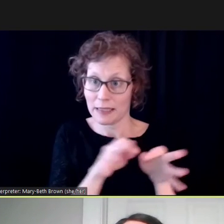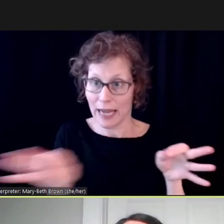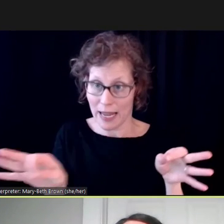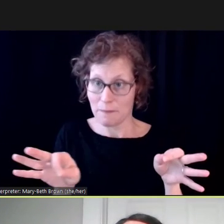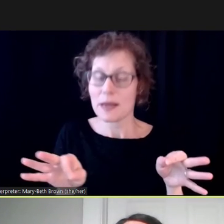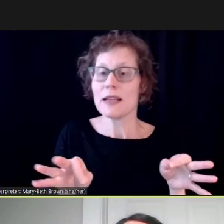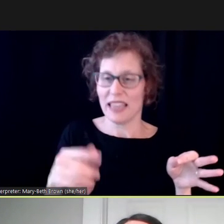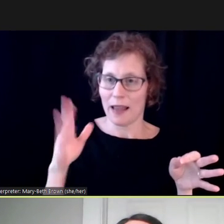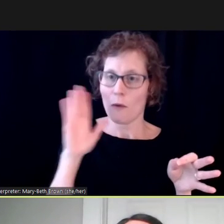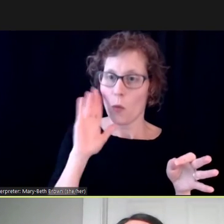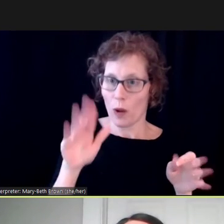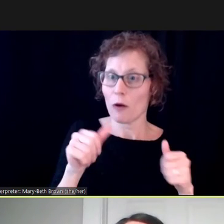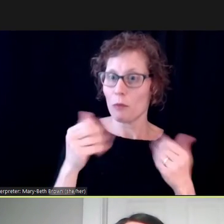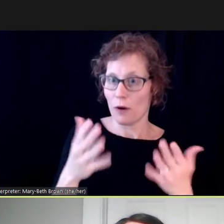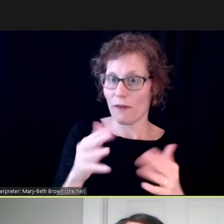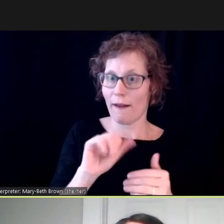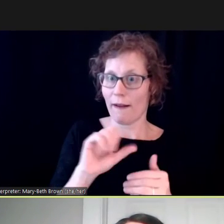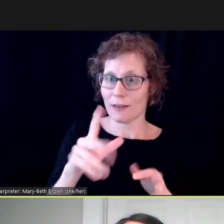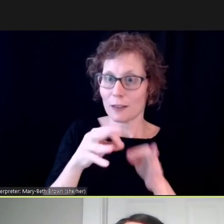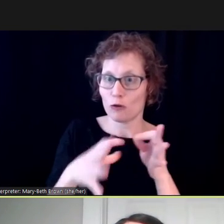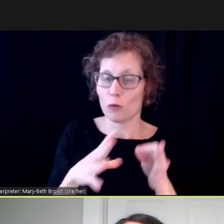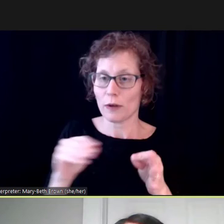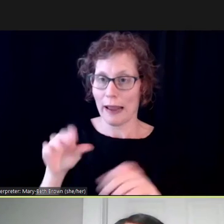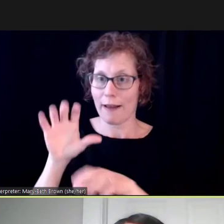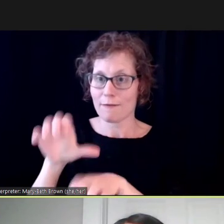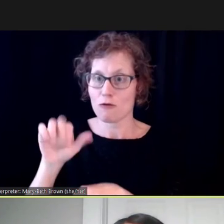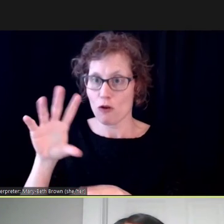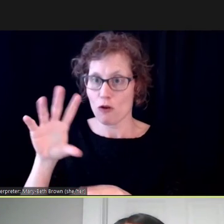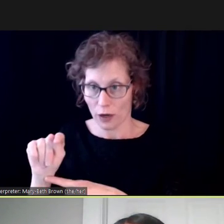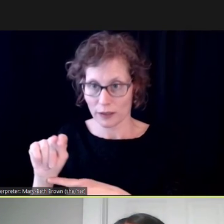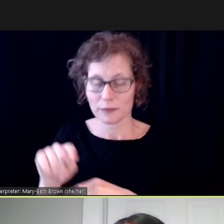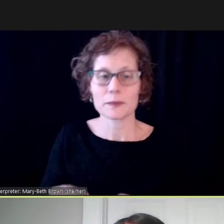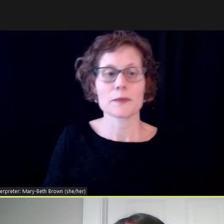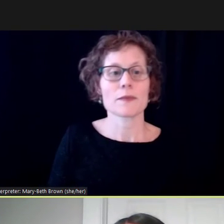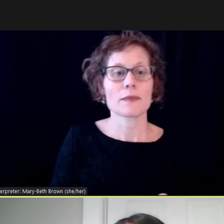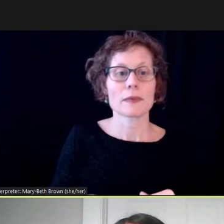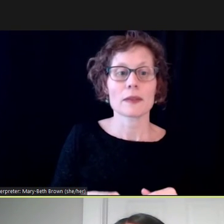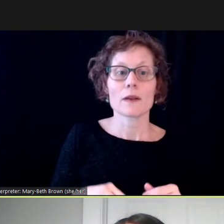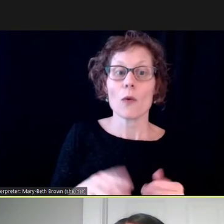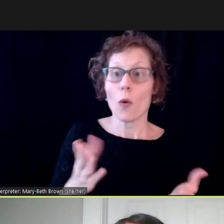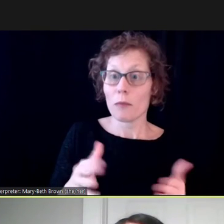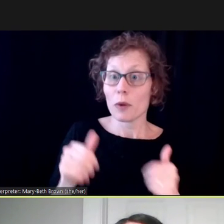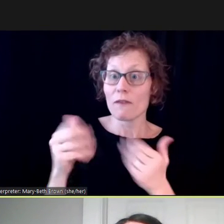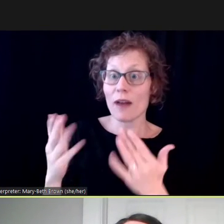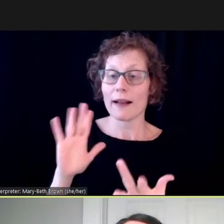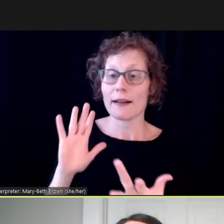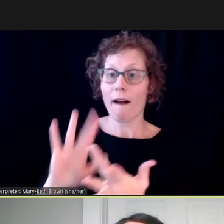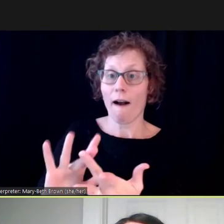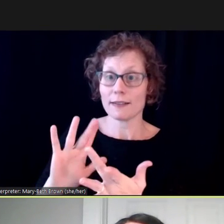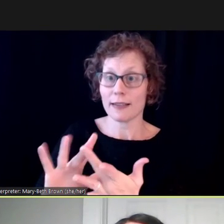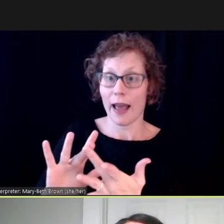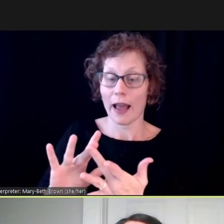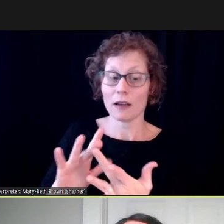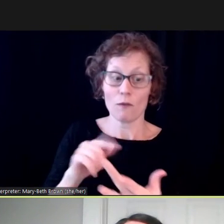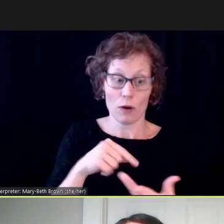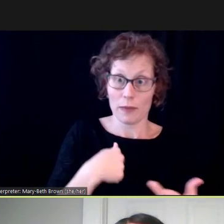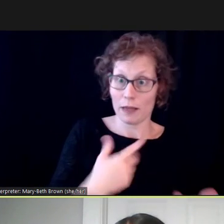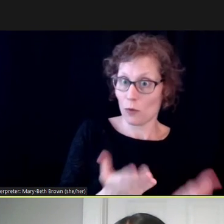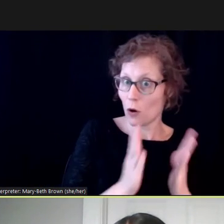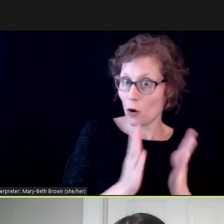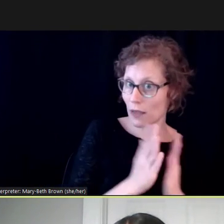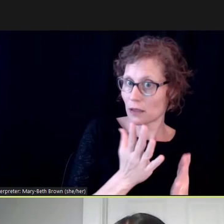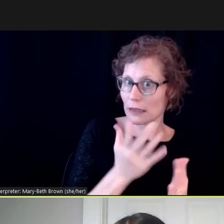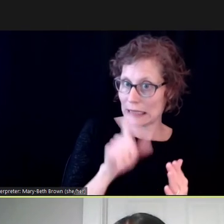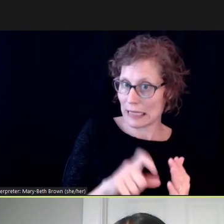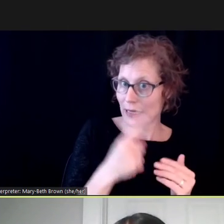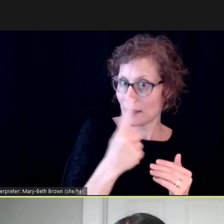You want to give the viewers a distinct contact in order to make their accommodation requests. The contact also